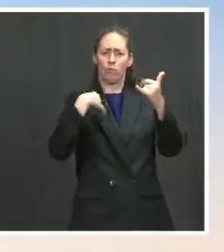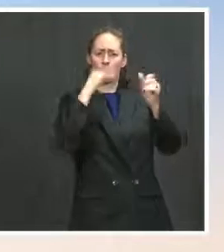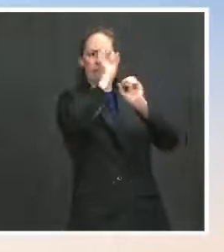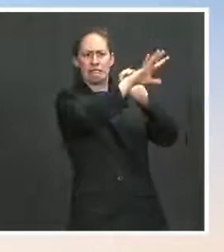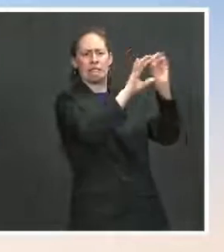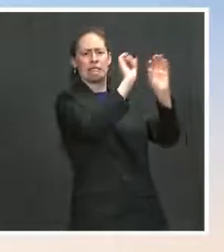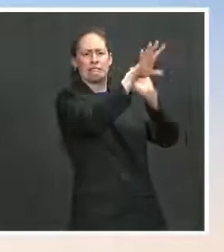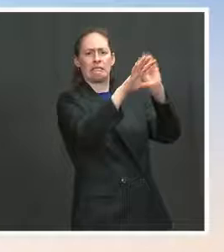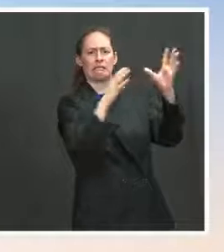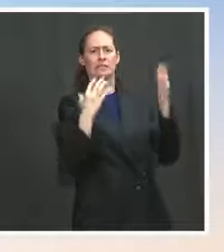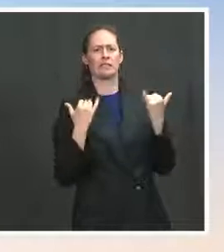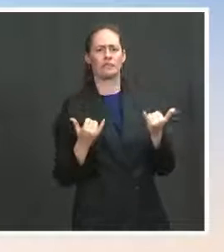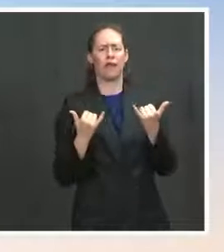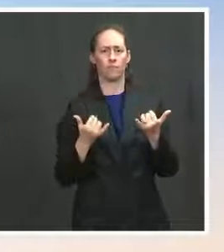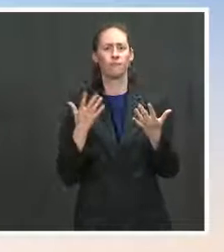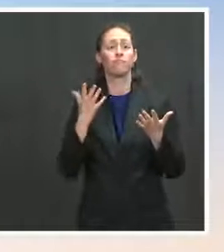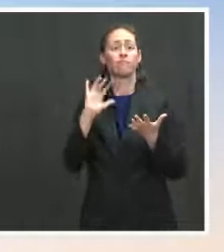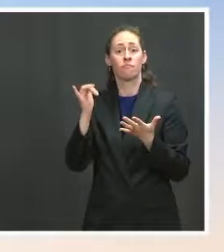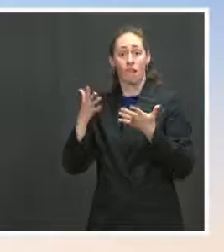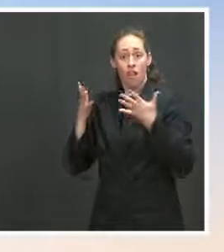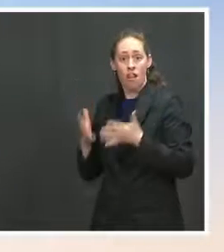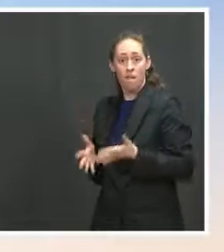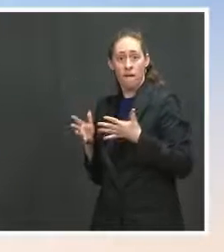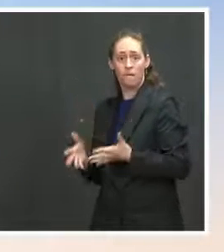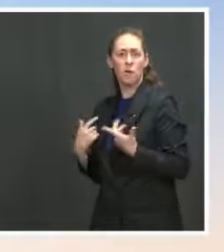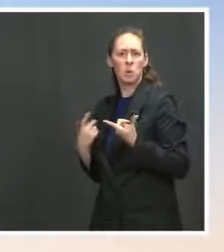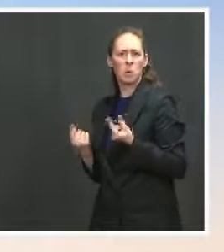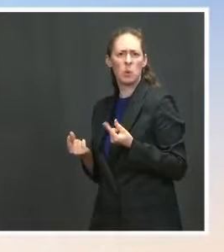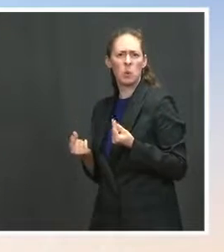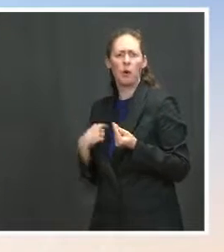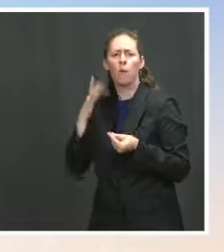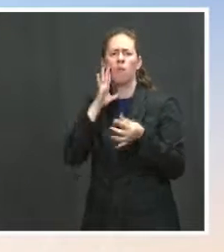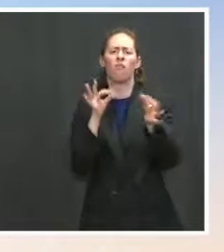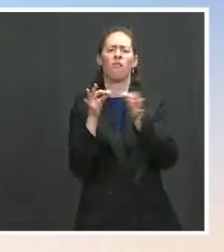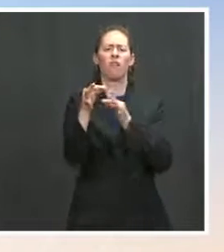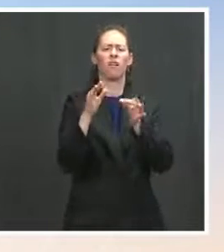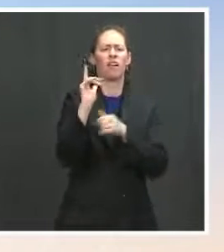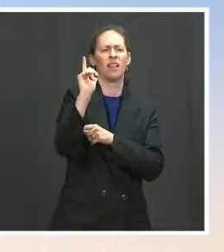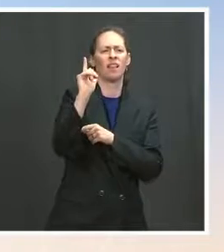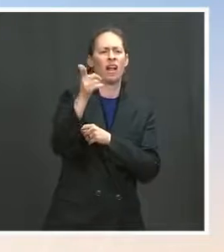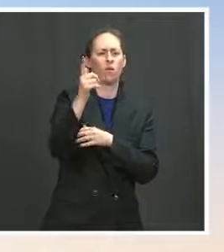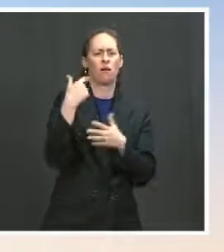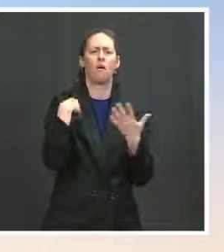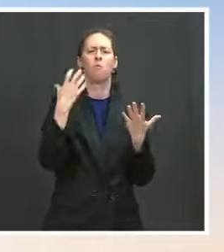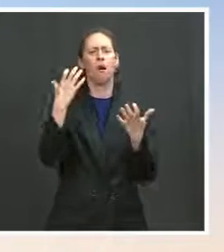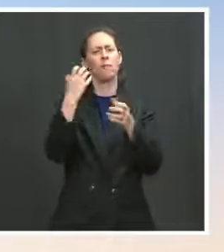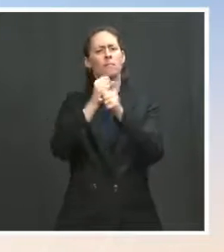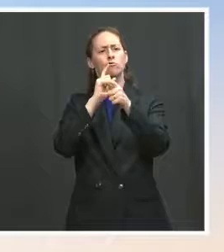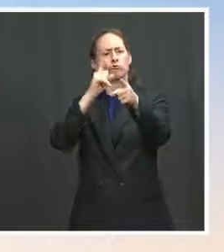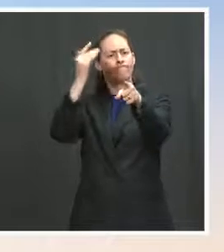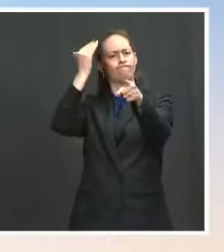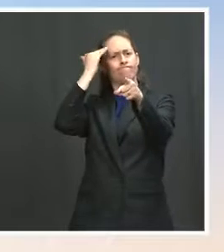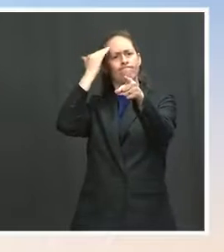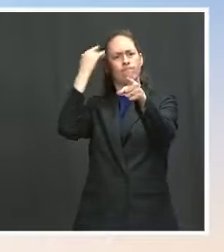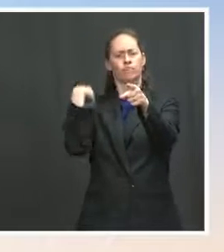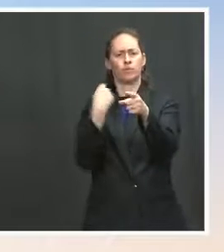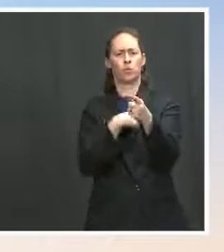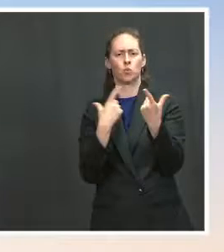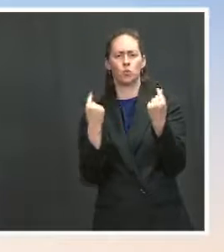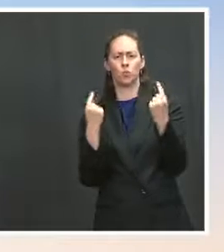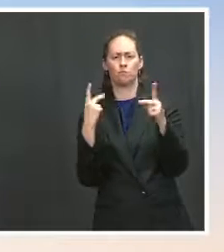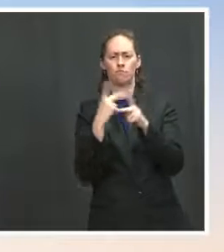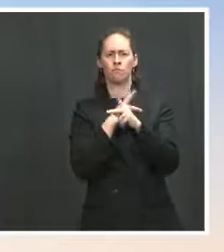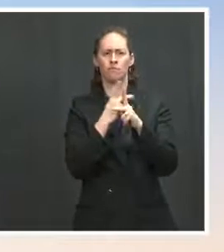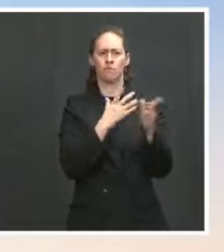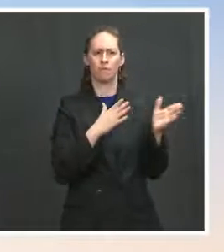we will provide that to all of you, but wanted to convey how we'd be approaching this and where the initial set of supply is going. Okay, I hope everyone had a